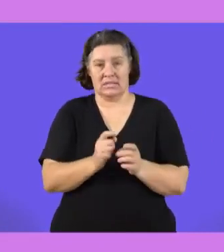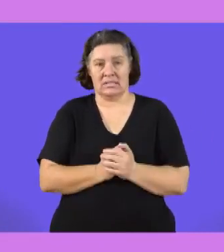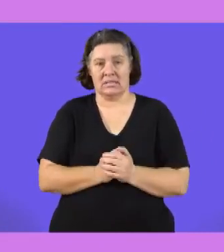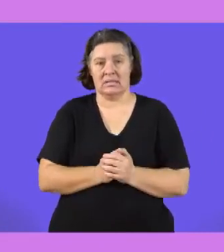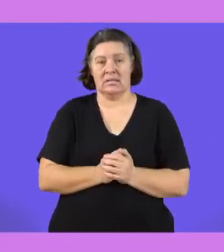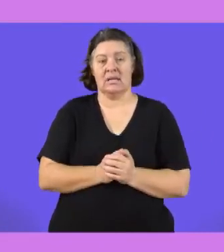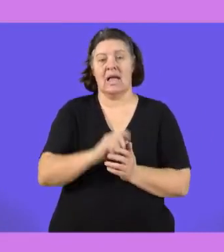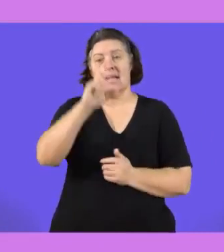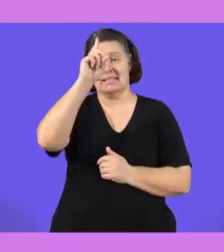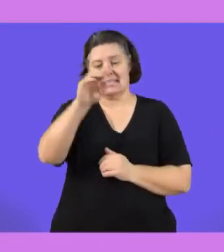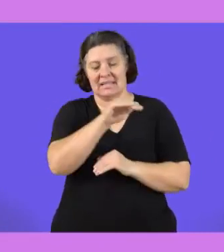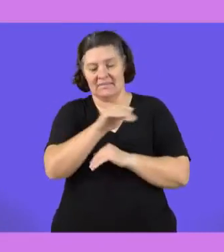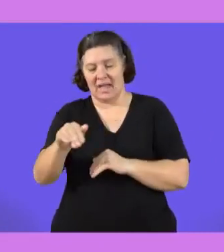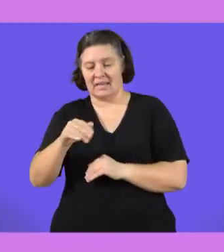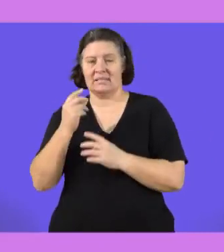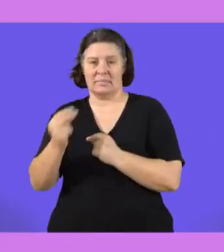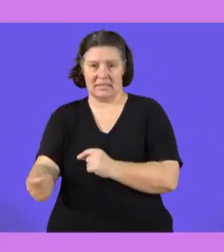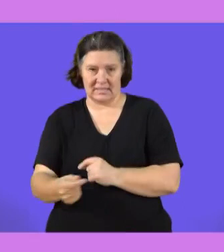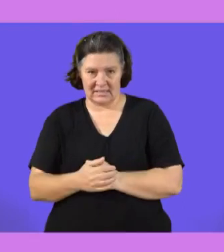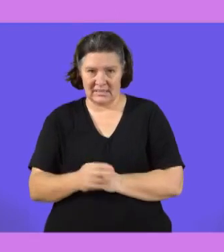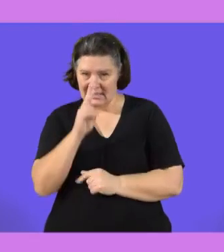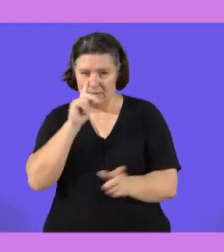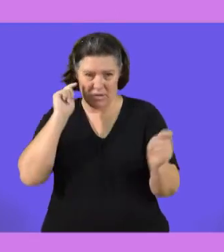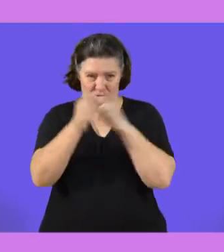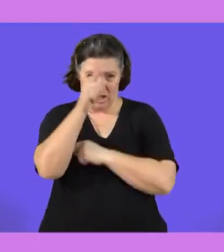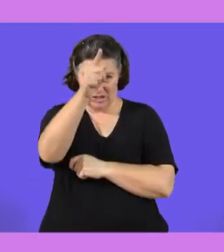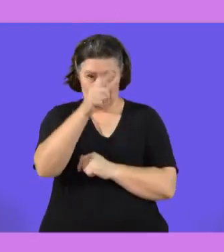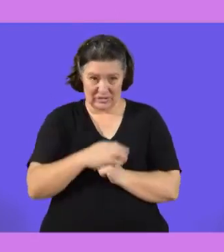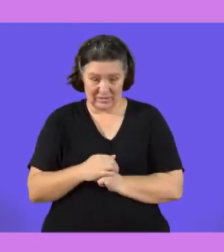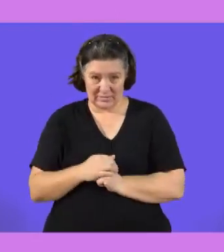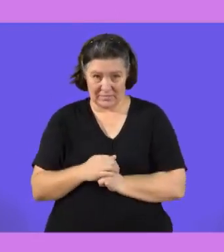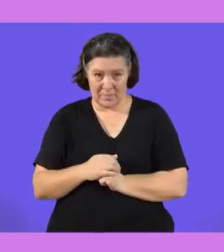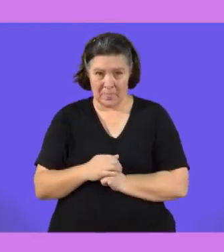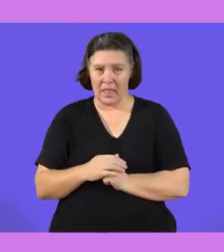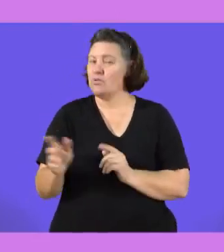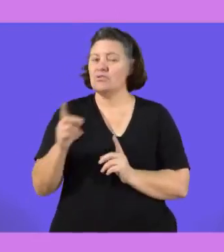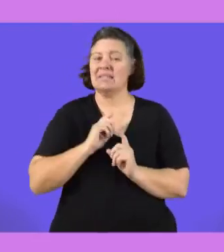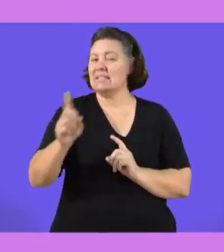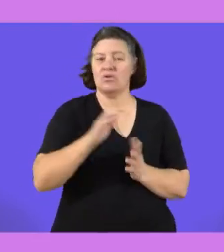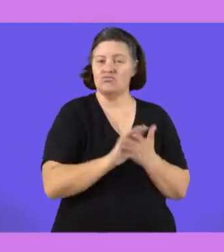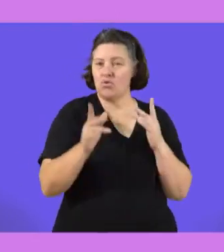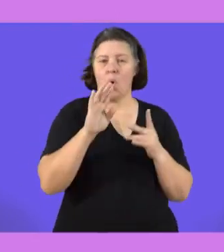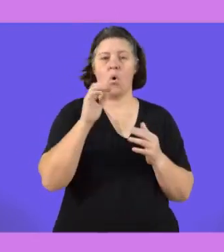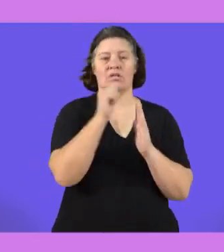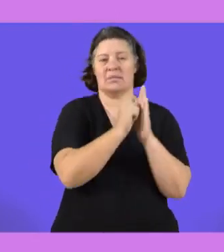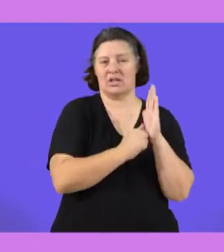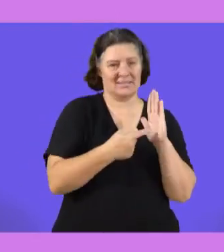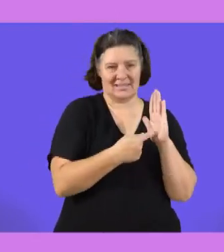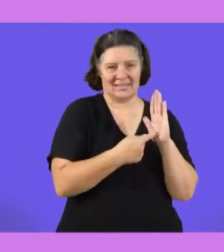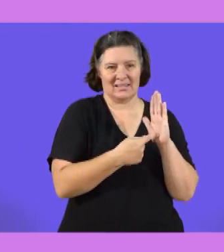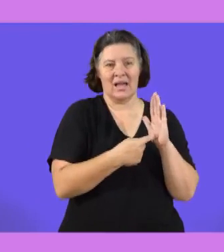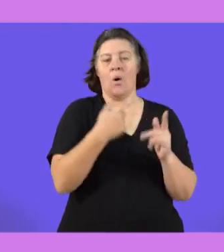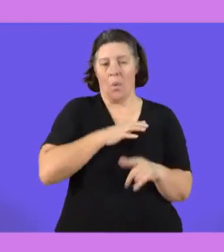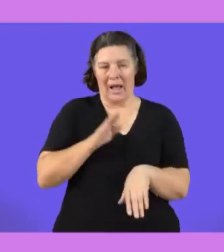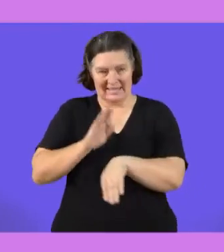equals distance divided by speed. Can you see how I changed the formula? Distance is no longer the subject of the formula, but